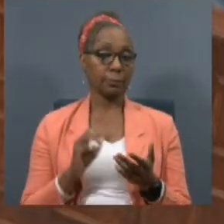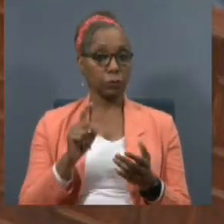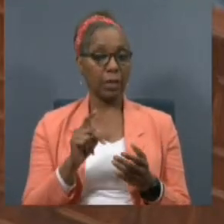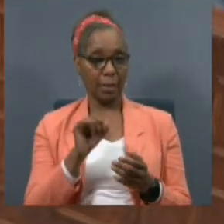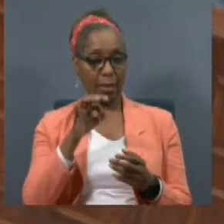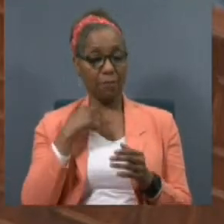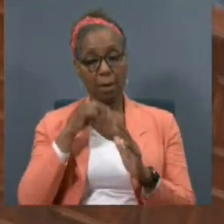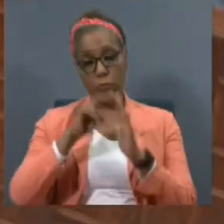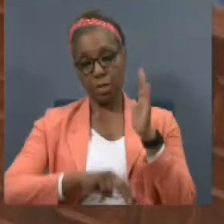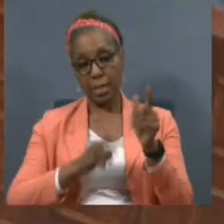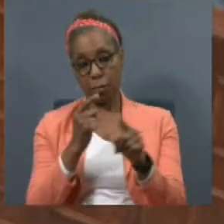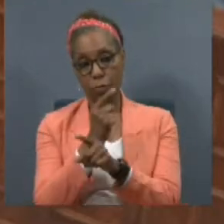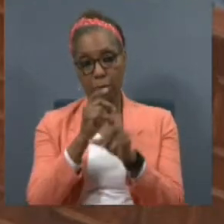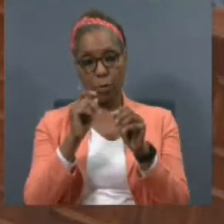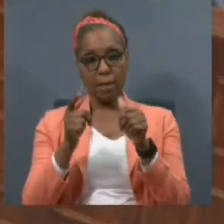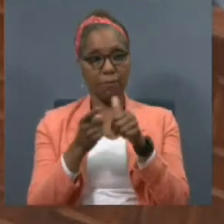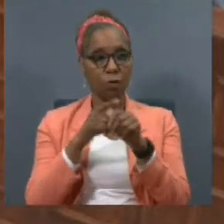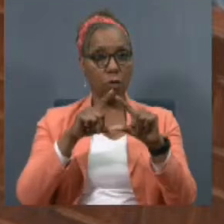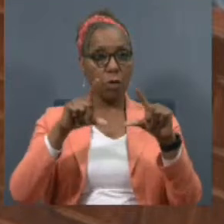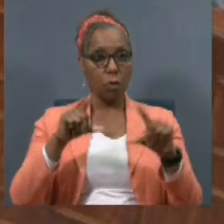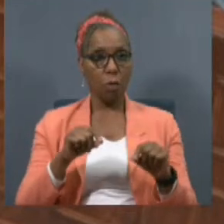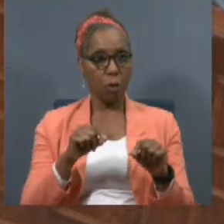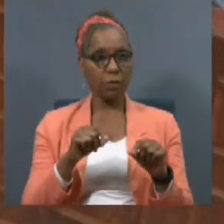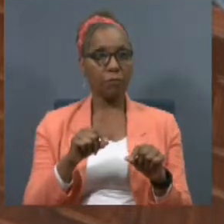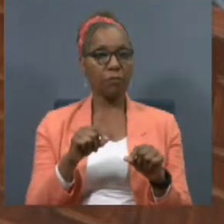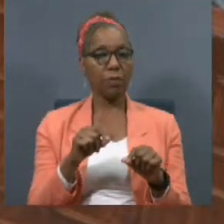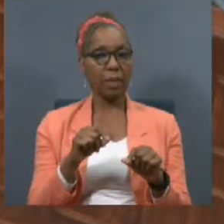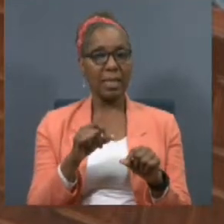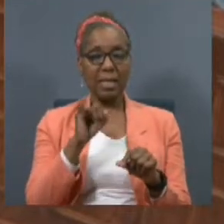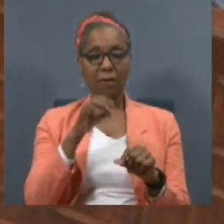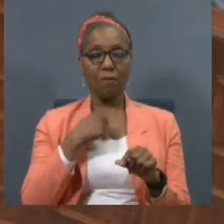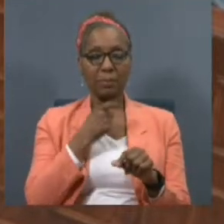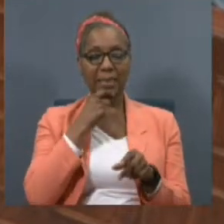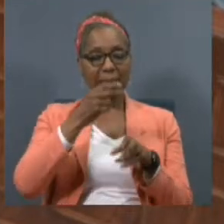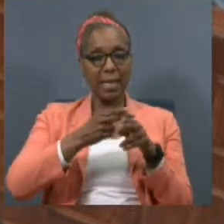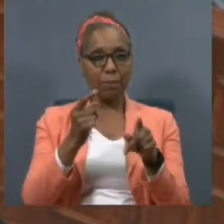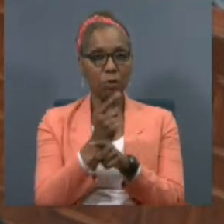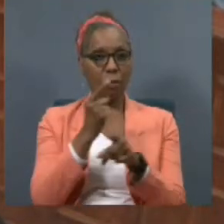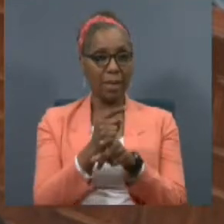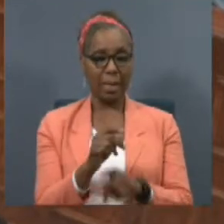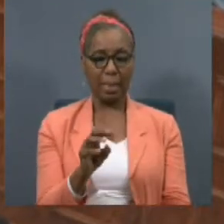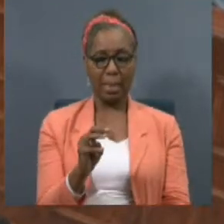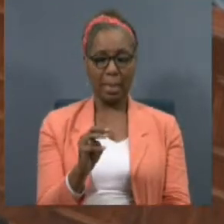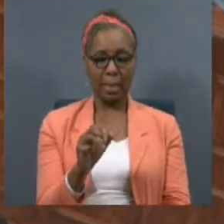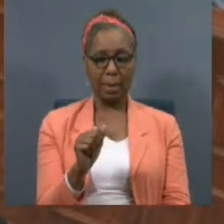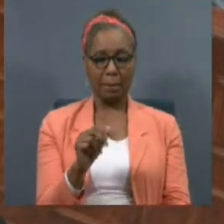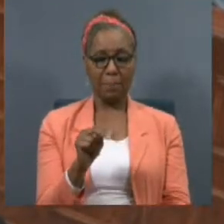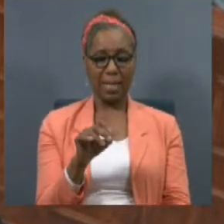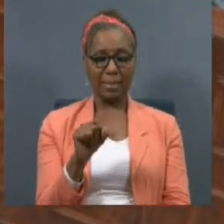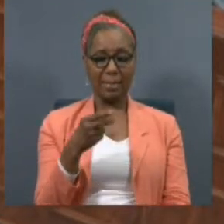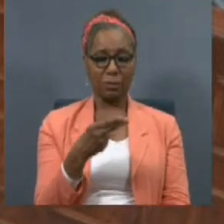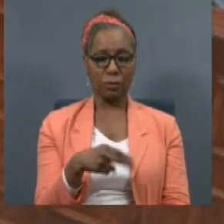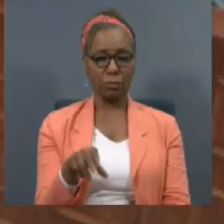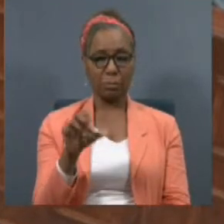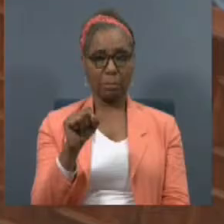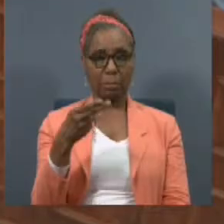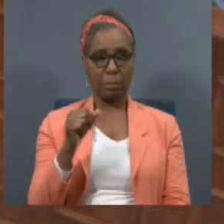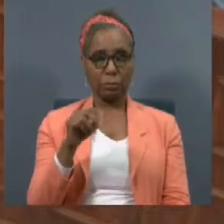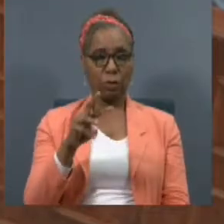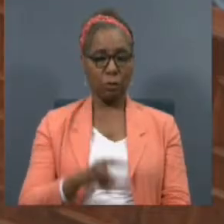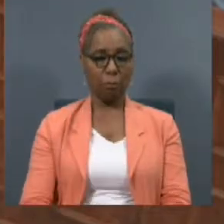if I'm reading it correctly. The first card here is, if I'm saying the name correctly, Manish Shaw, if I'm saying it.